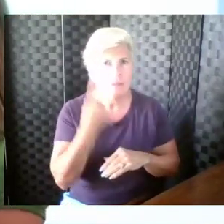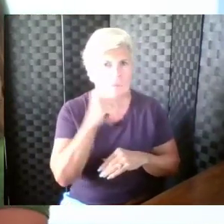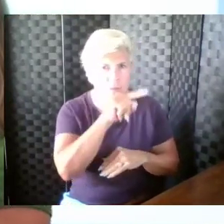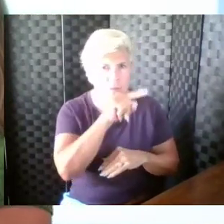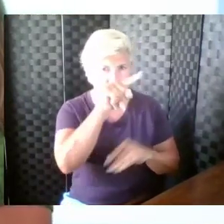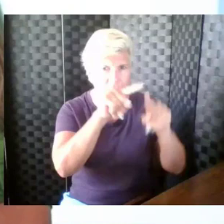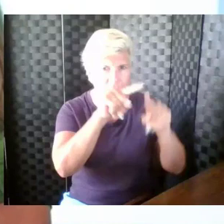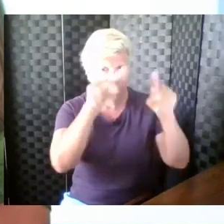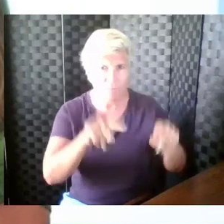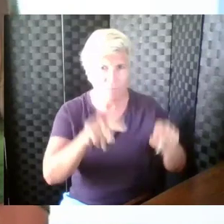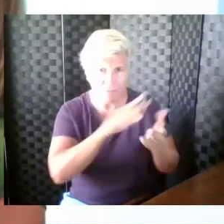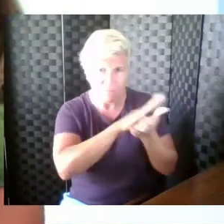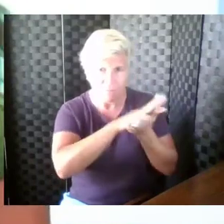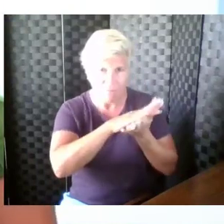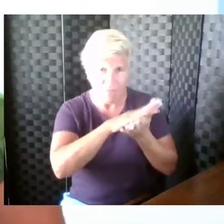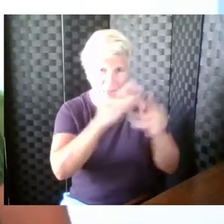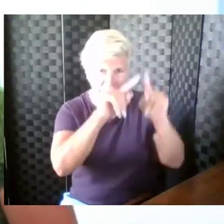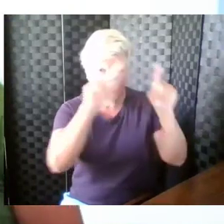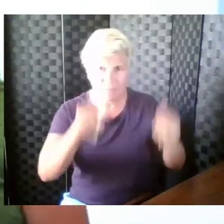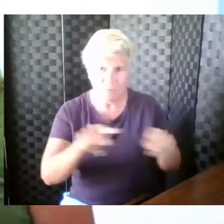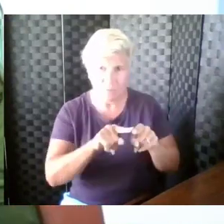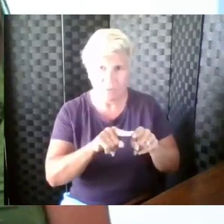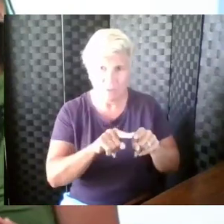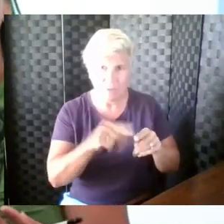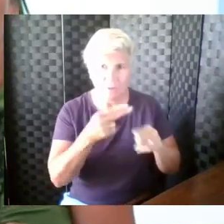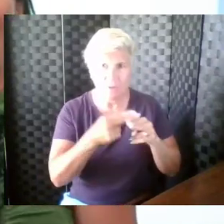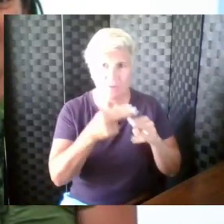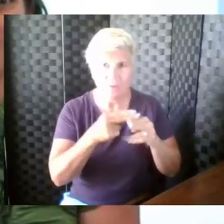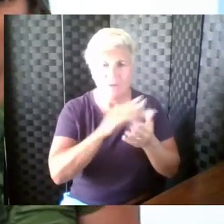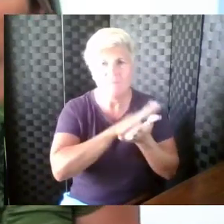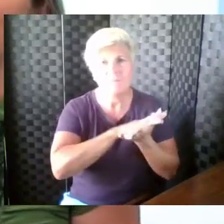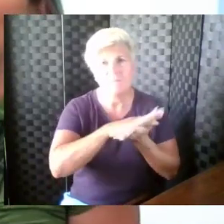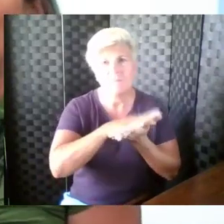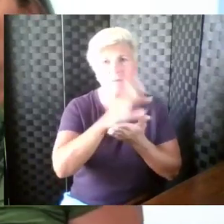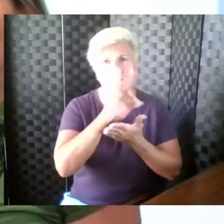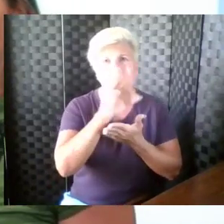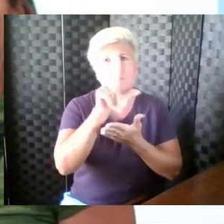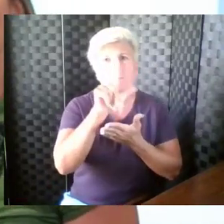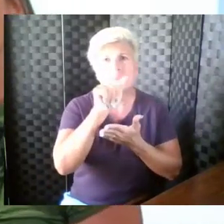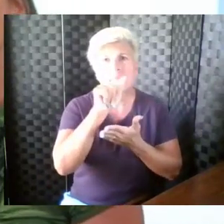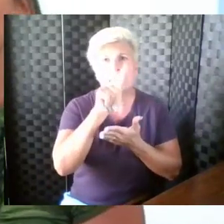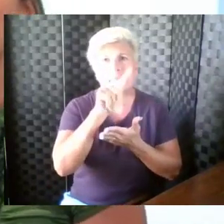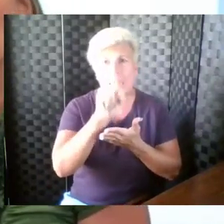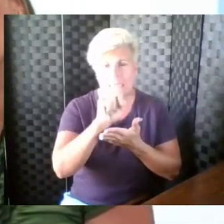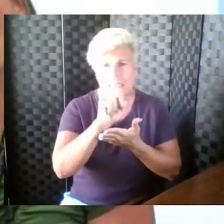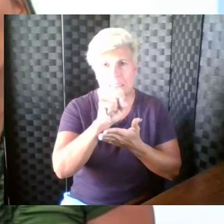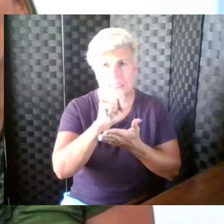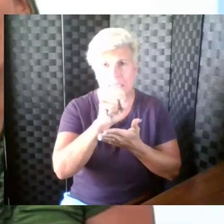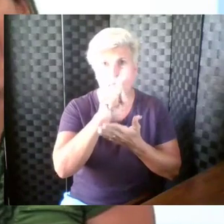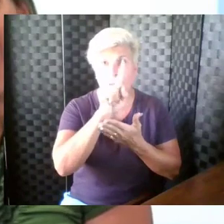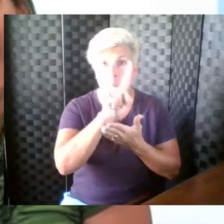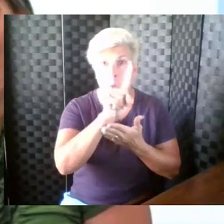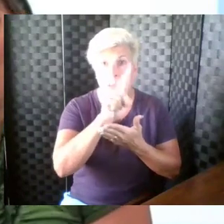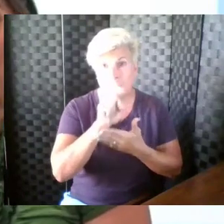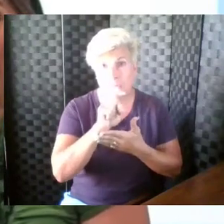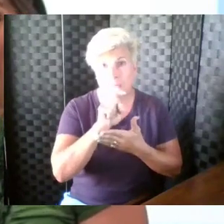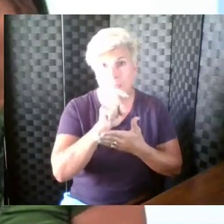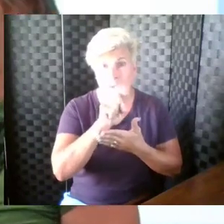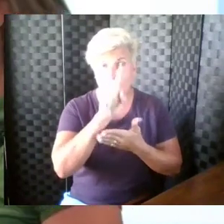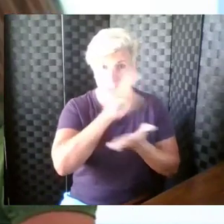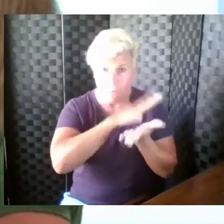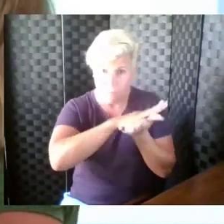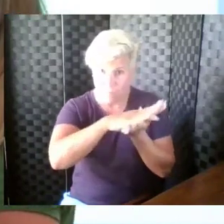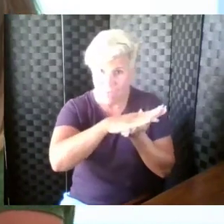these big flat squares right there. We're going to call those flats. And each of those represents